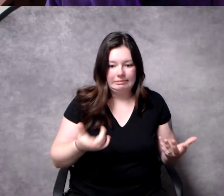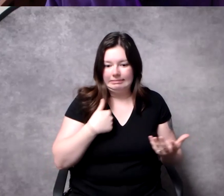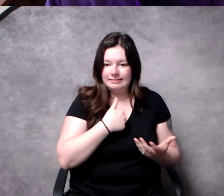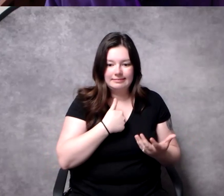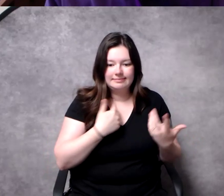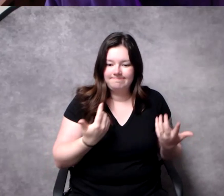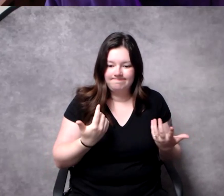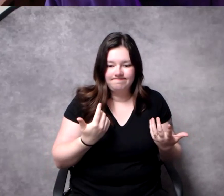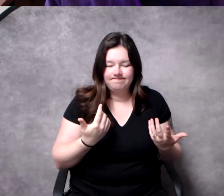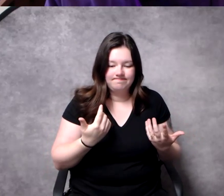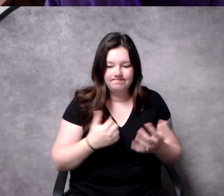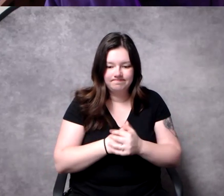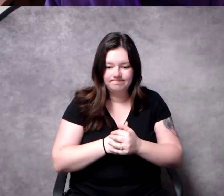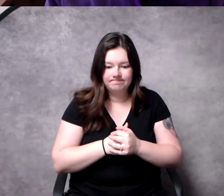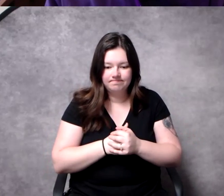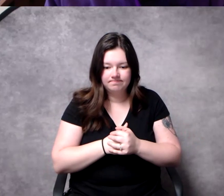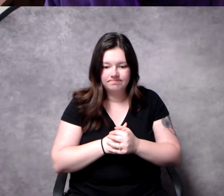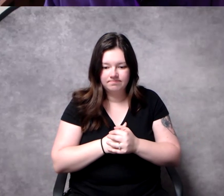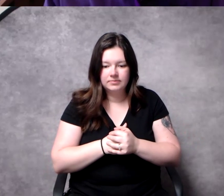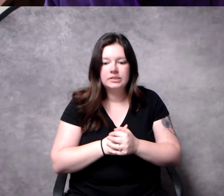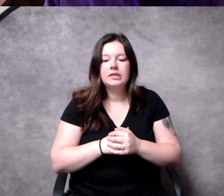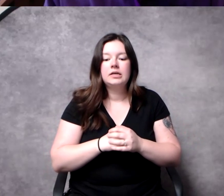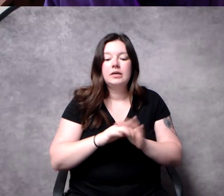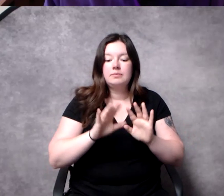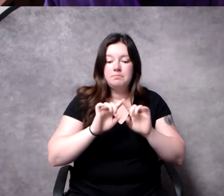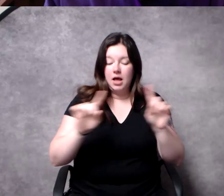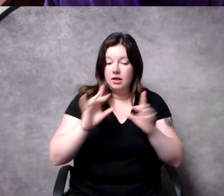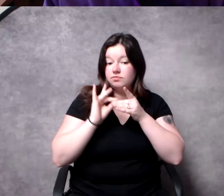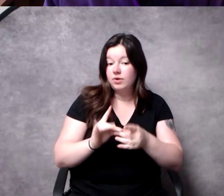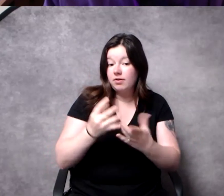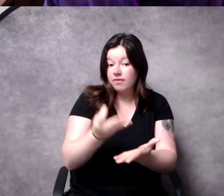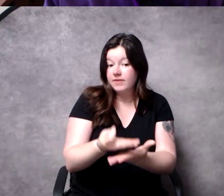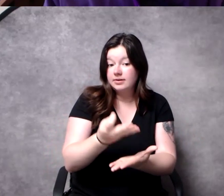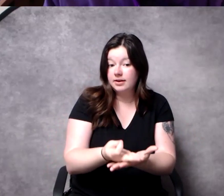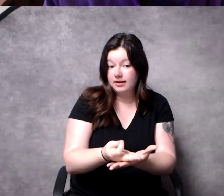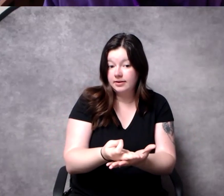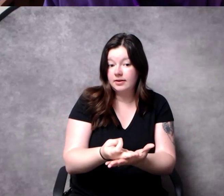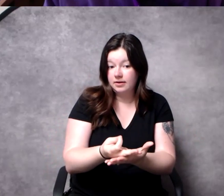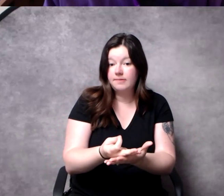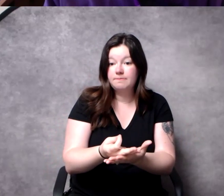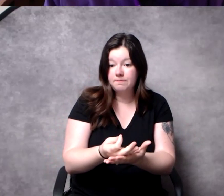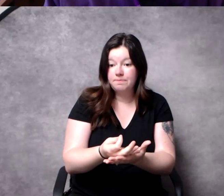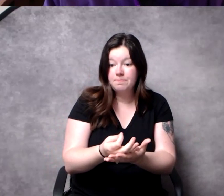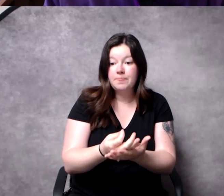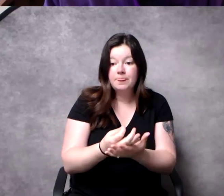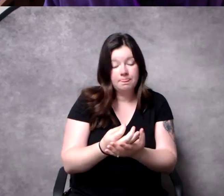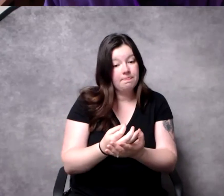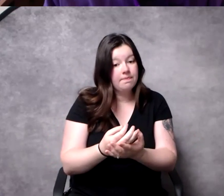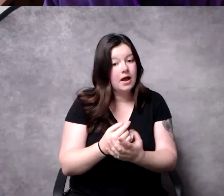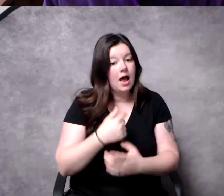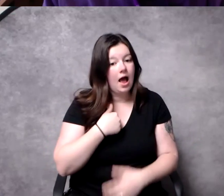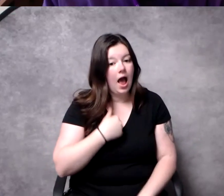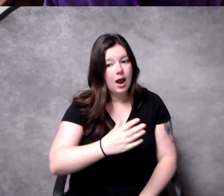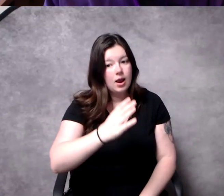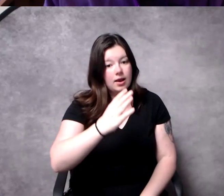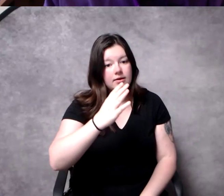that's for sure. In terms of the funding, I can't say for sure for that. My understanding is that